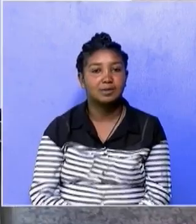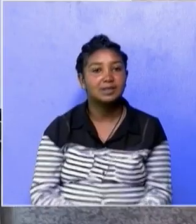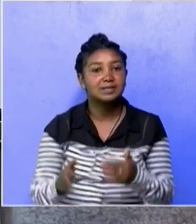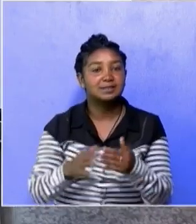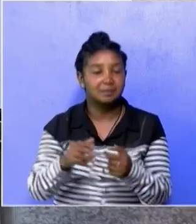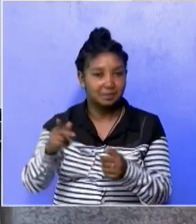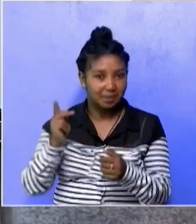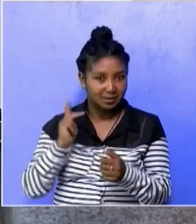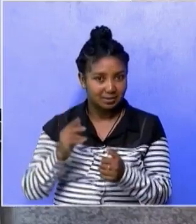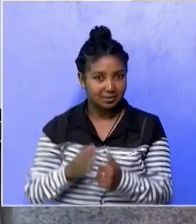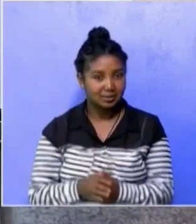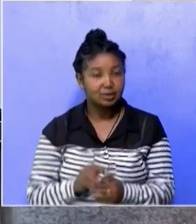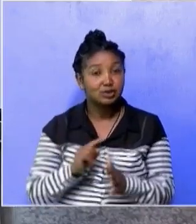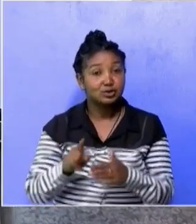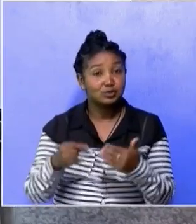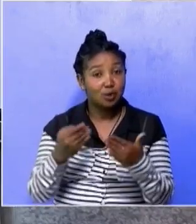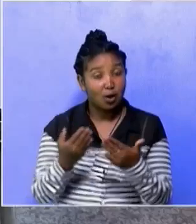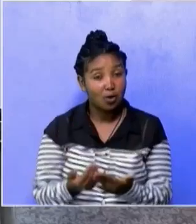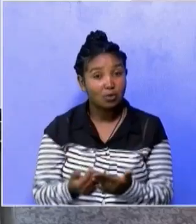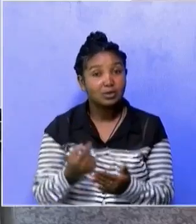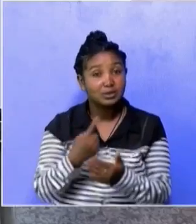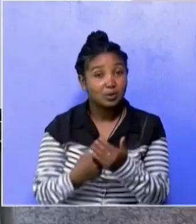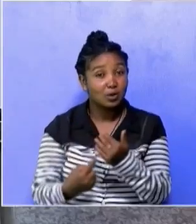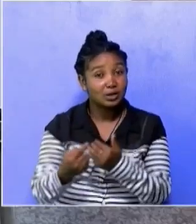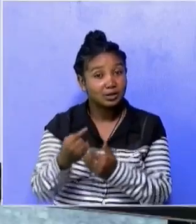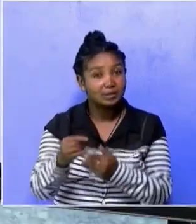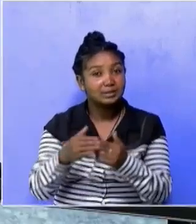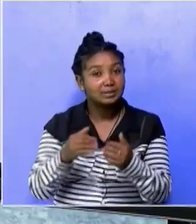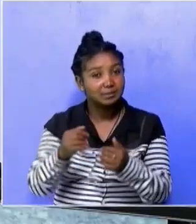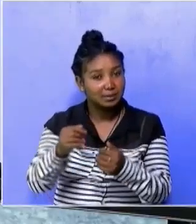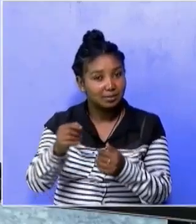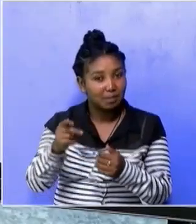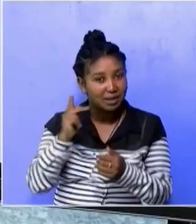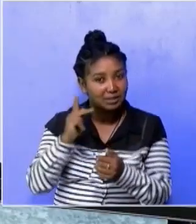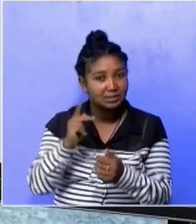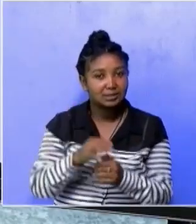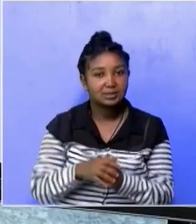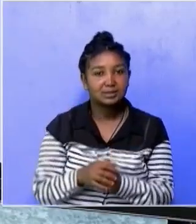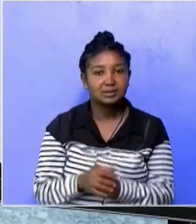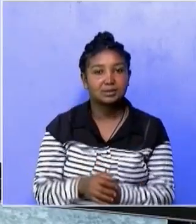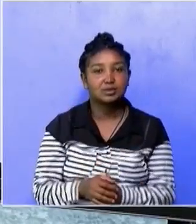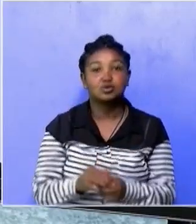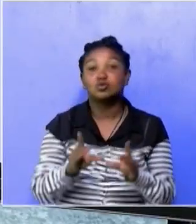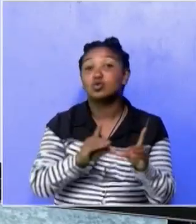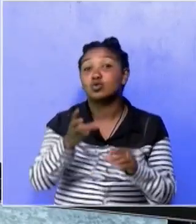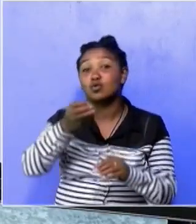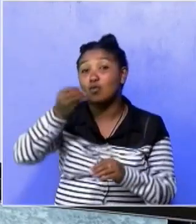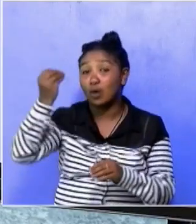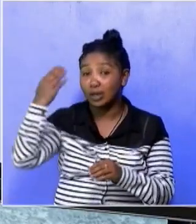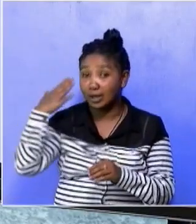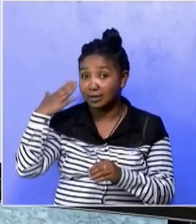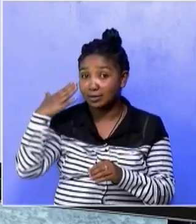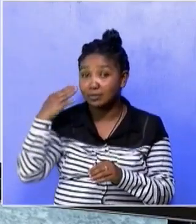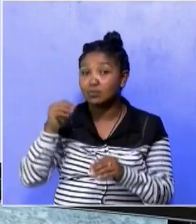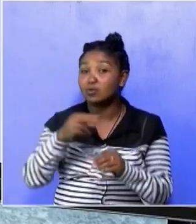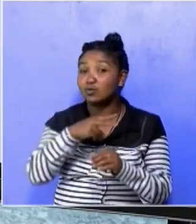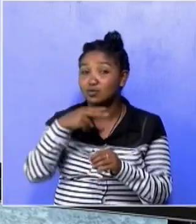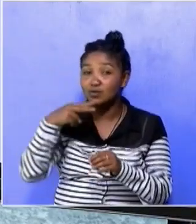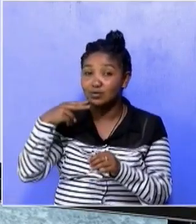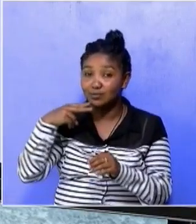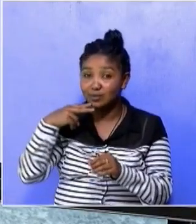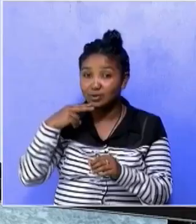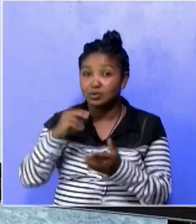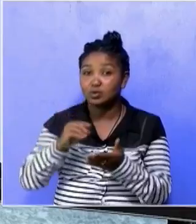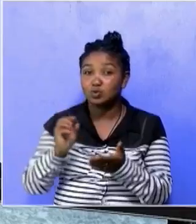Simple past. So when you think about simple past, students, don't forget that those verbs that